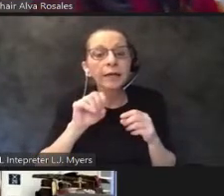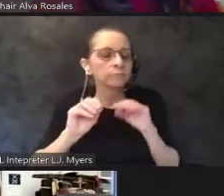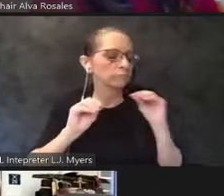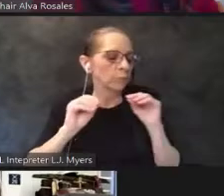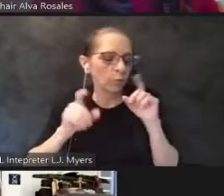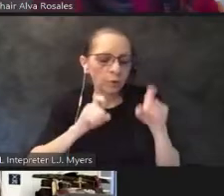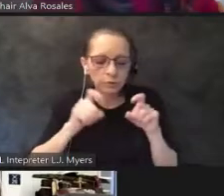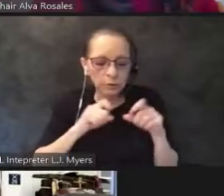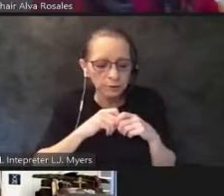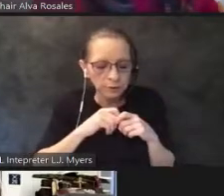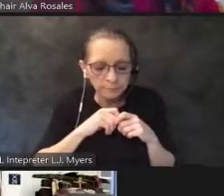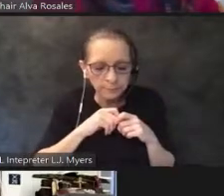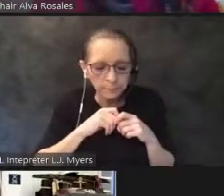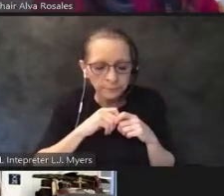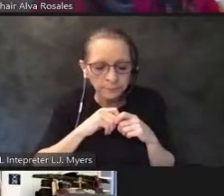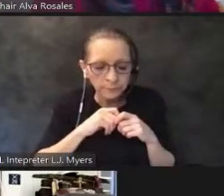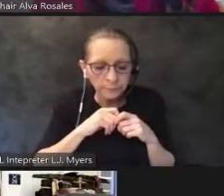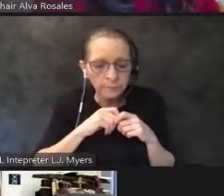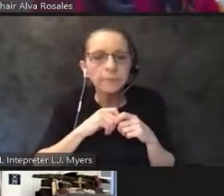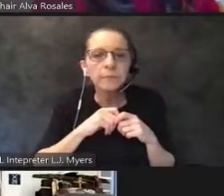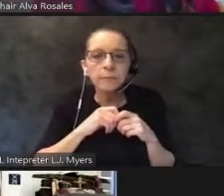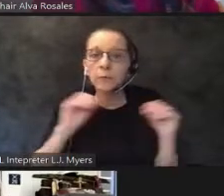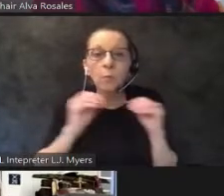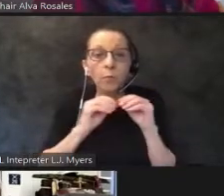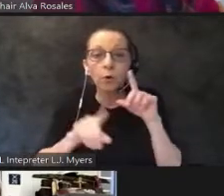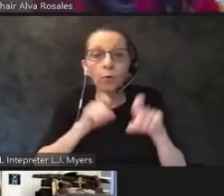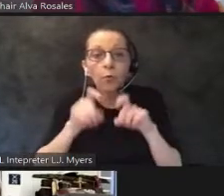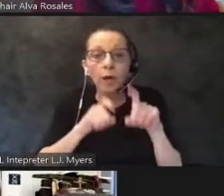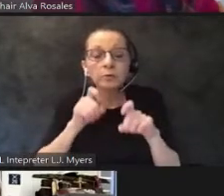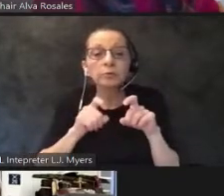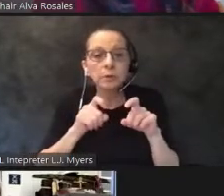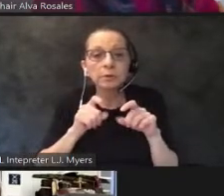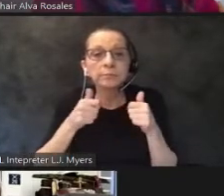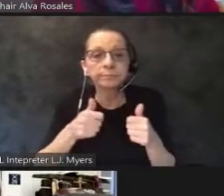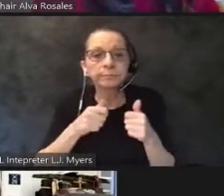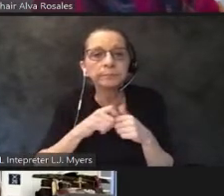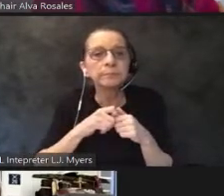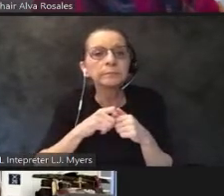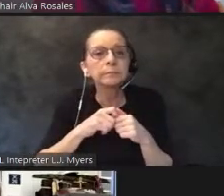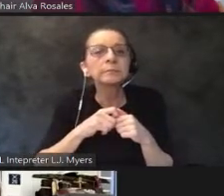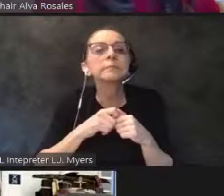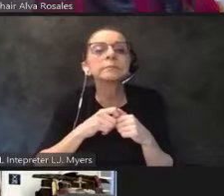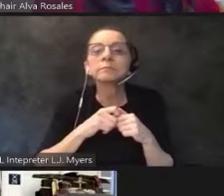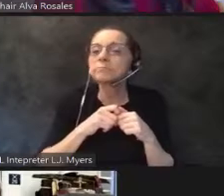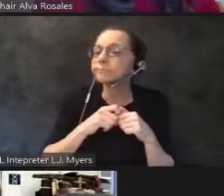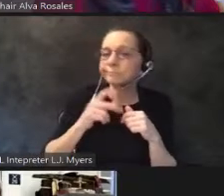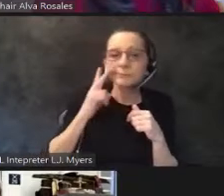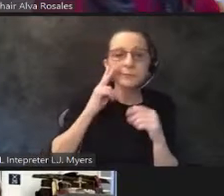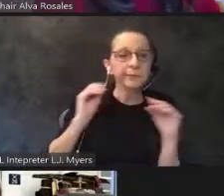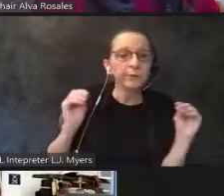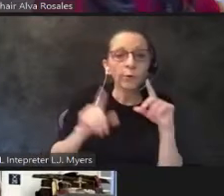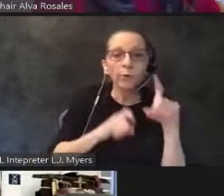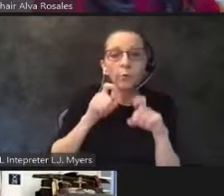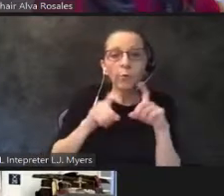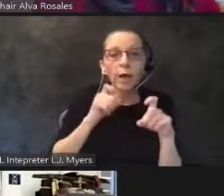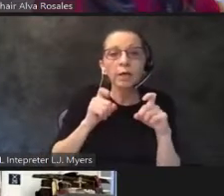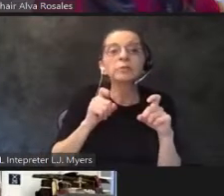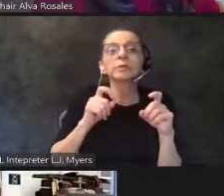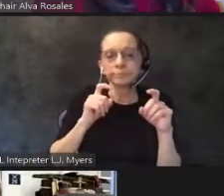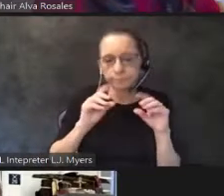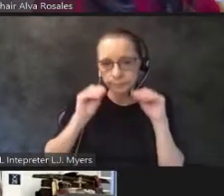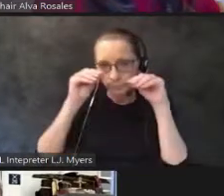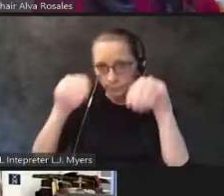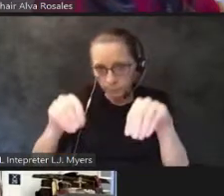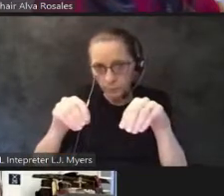questions. And there are no further questions on this item, Chairman Silva. Since there are no further questions, may I have leave to place